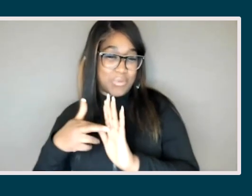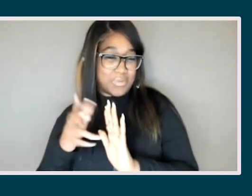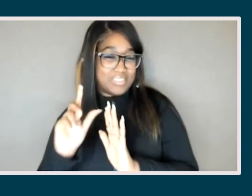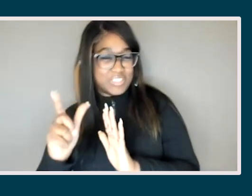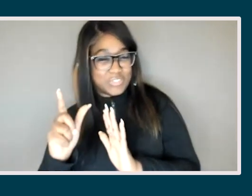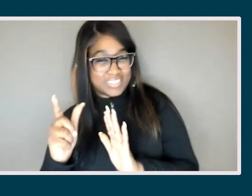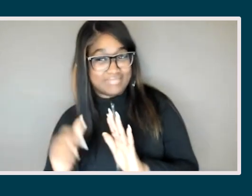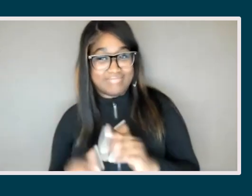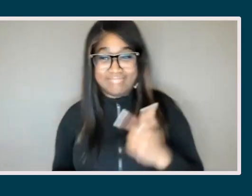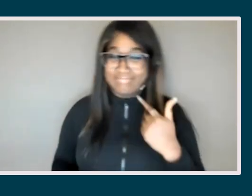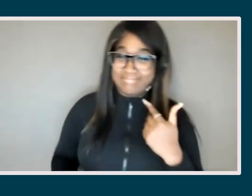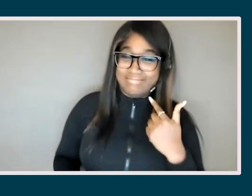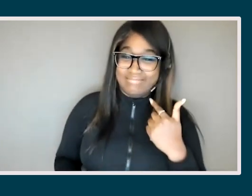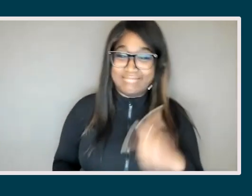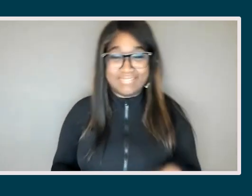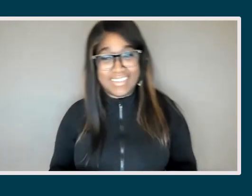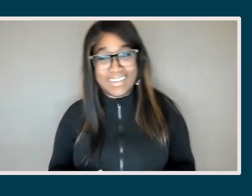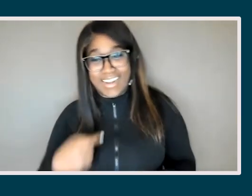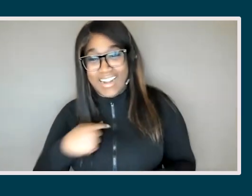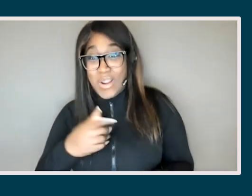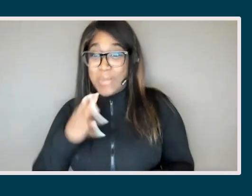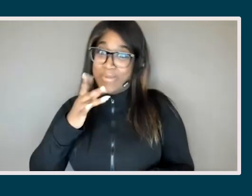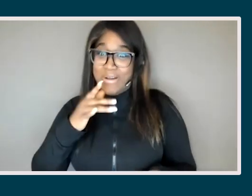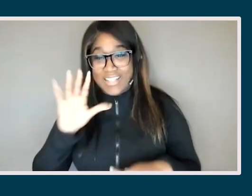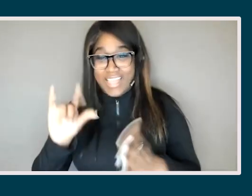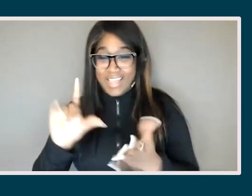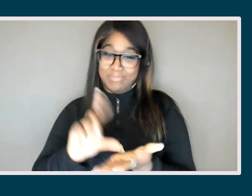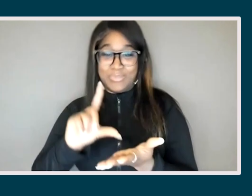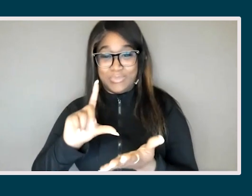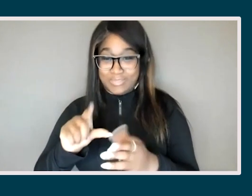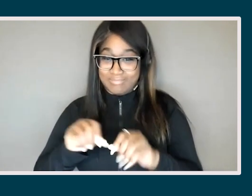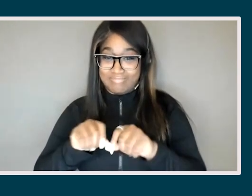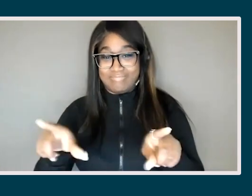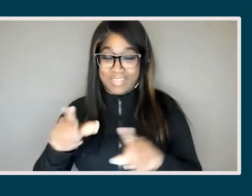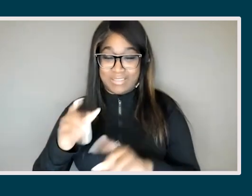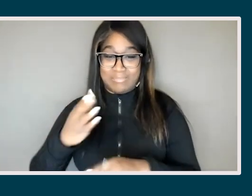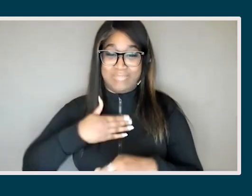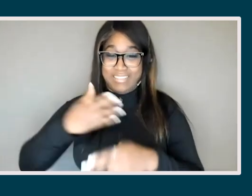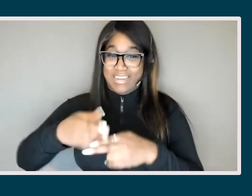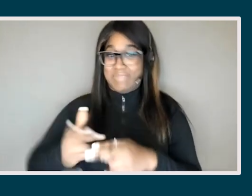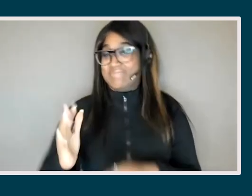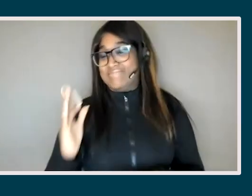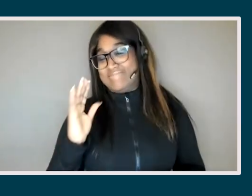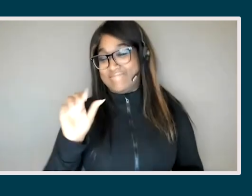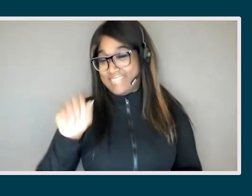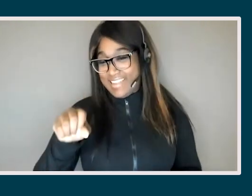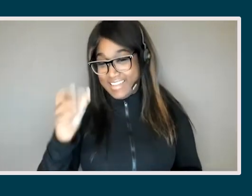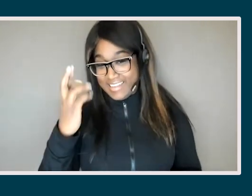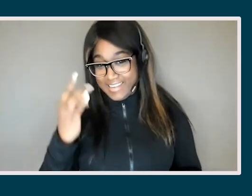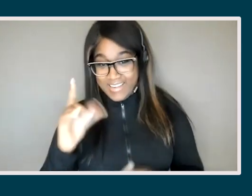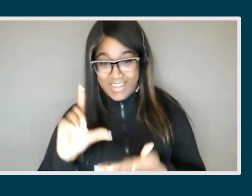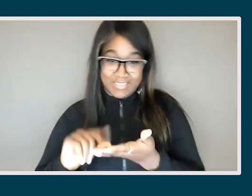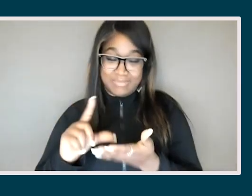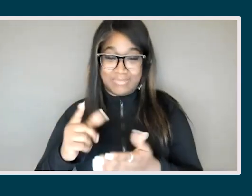Although being a mom did put me in the newspaper early on. So yeah. When they say there's no such thing